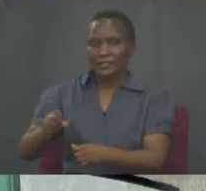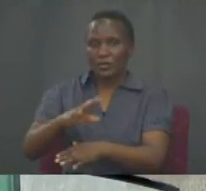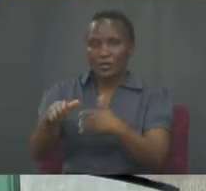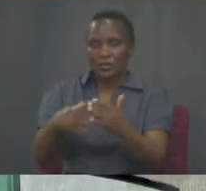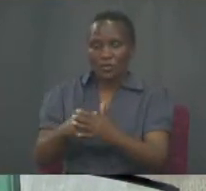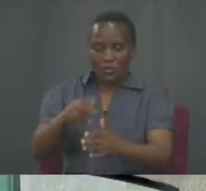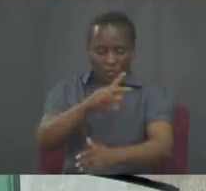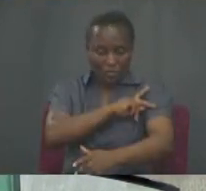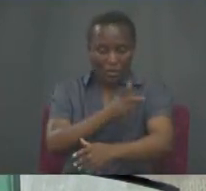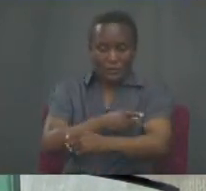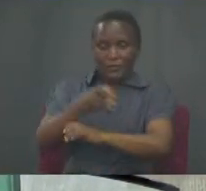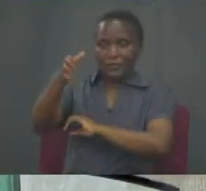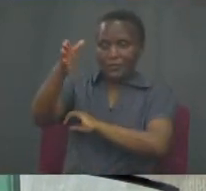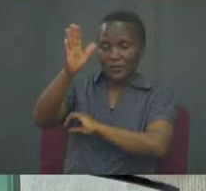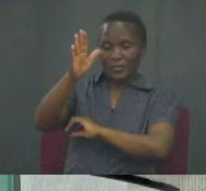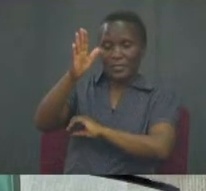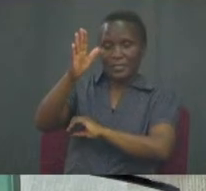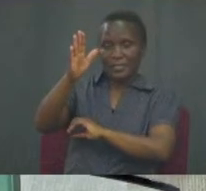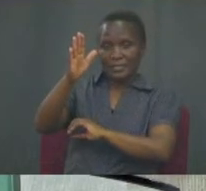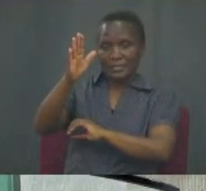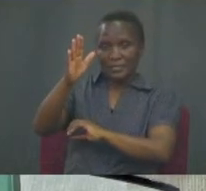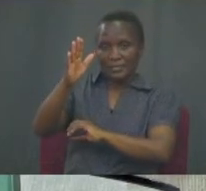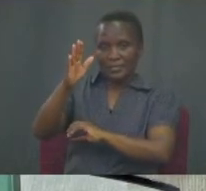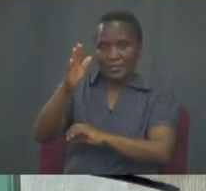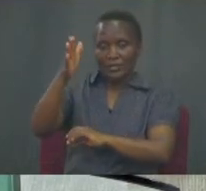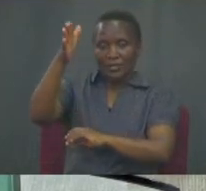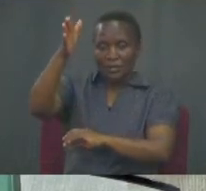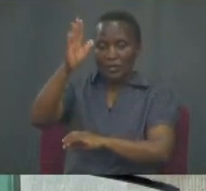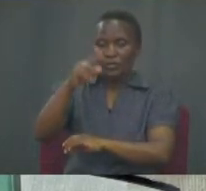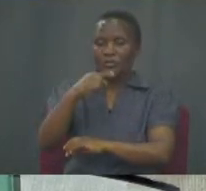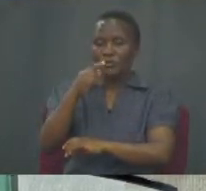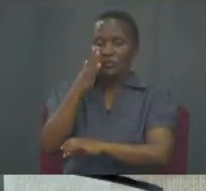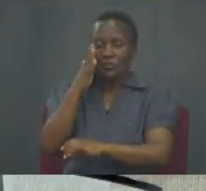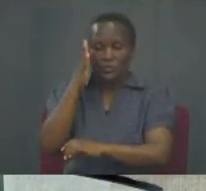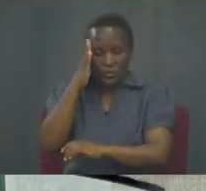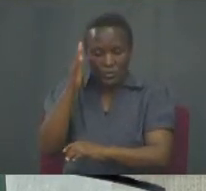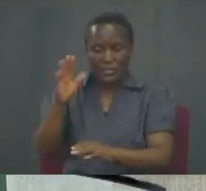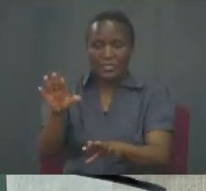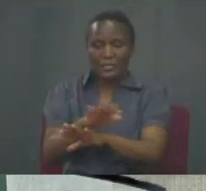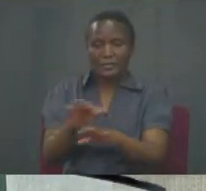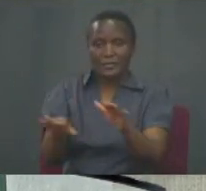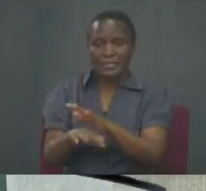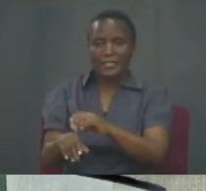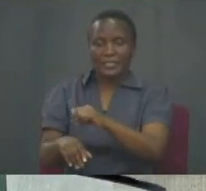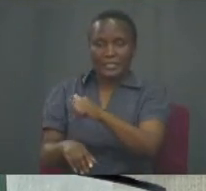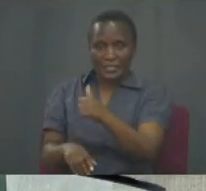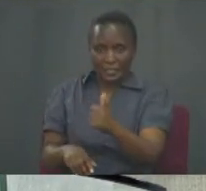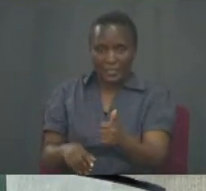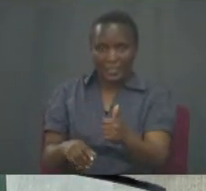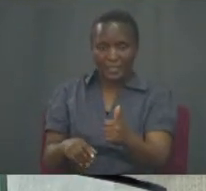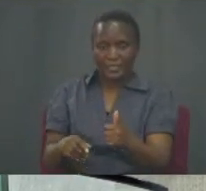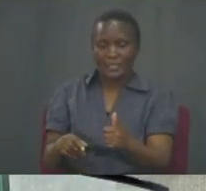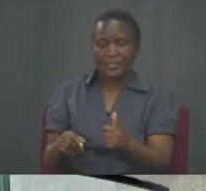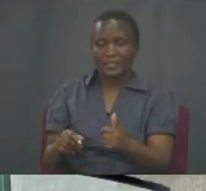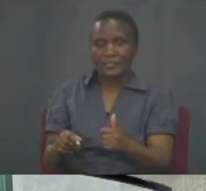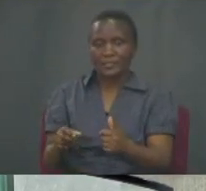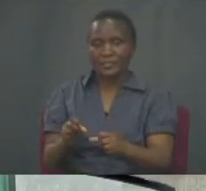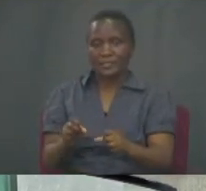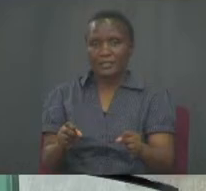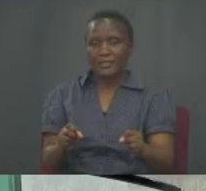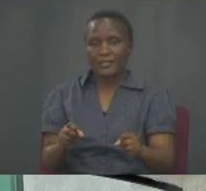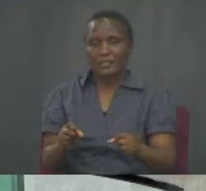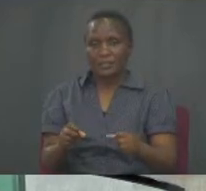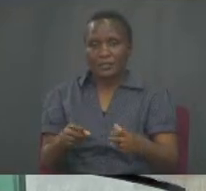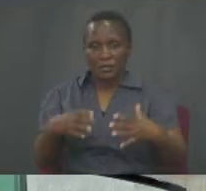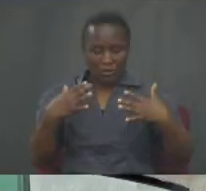of God, his omniscience, the God who knows everything. And on the other side, there is mortal humanity who do not